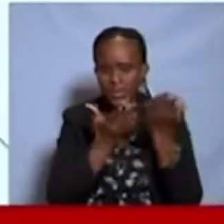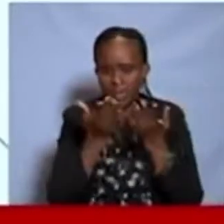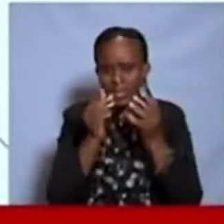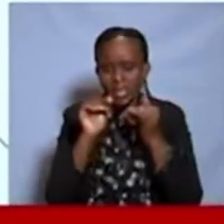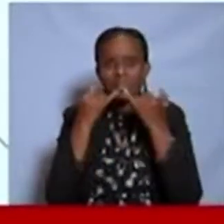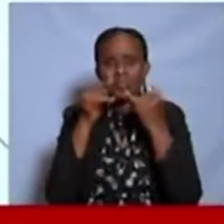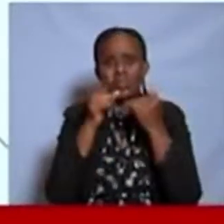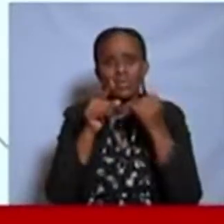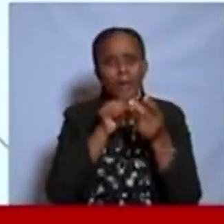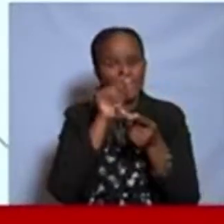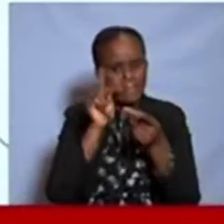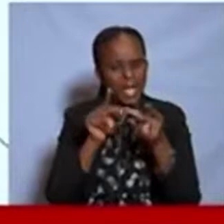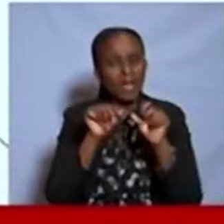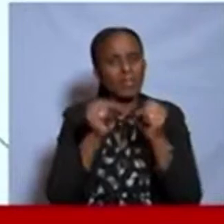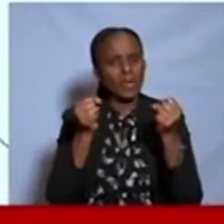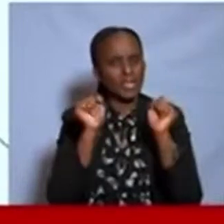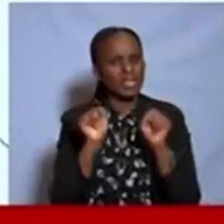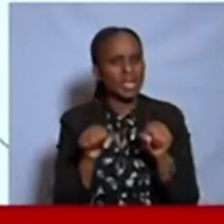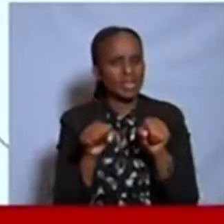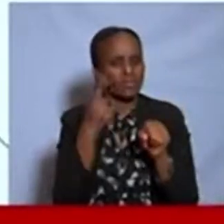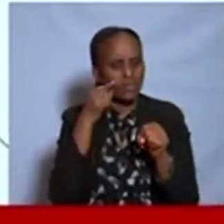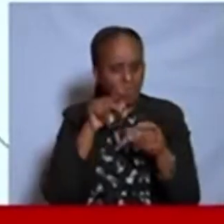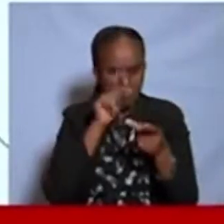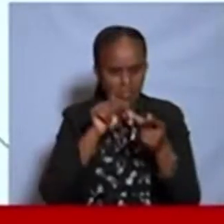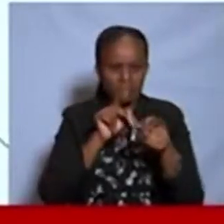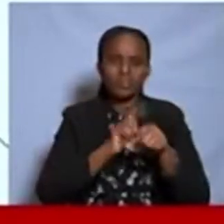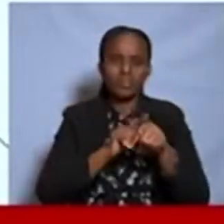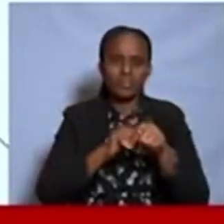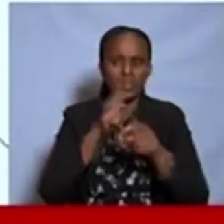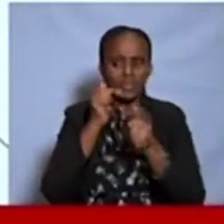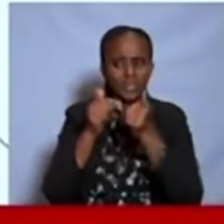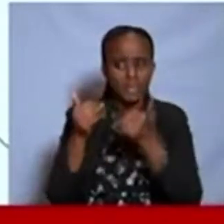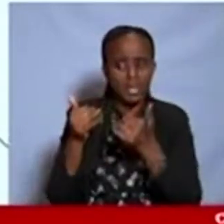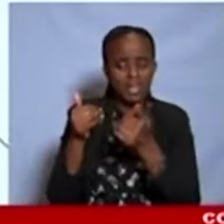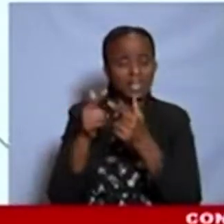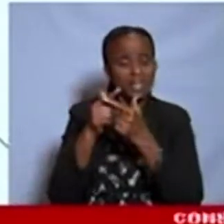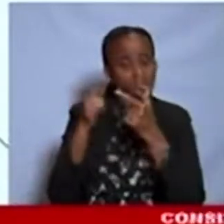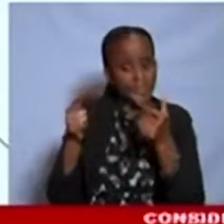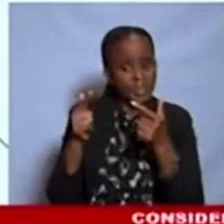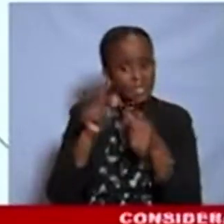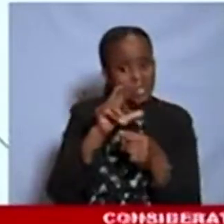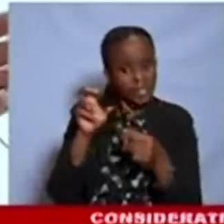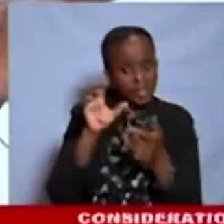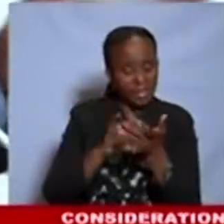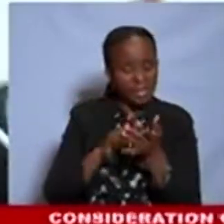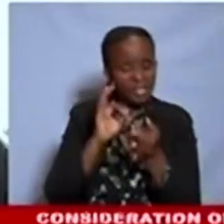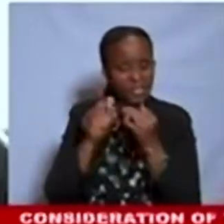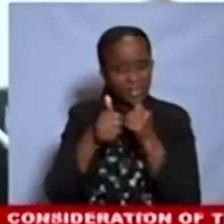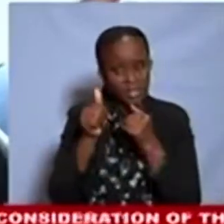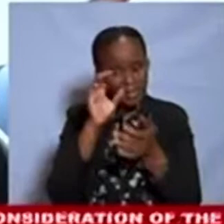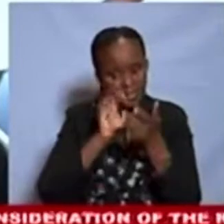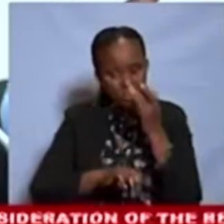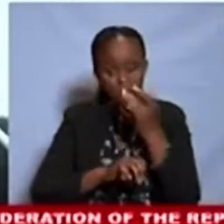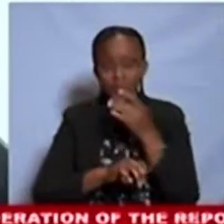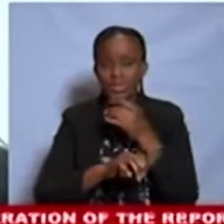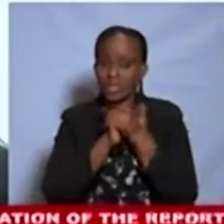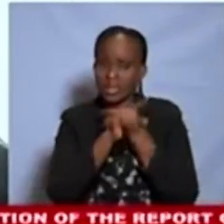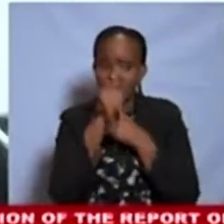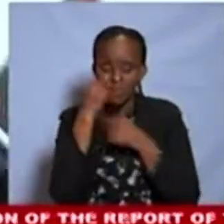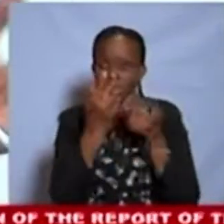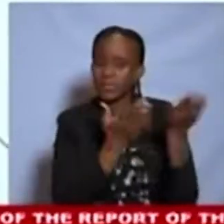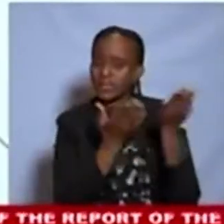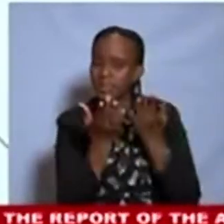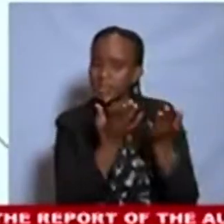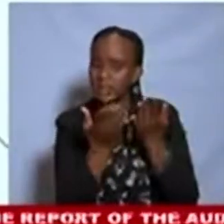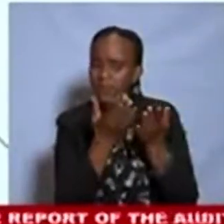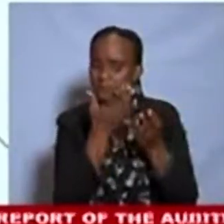that this is likely to break down for this period. For the magnitude of 300,000, if you take your rig for service regular, they